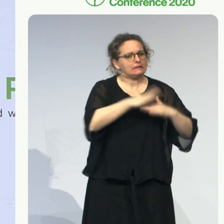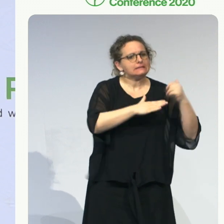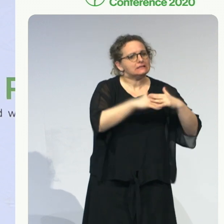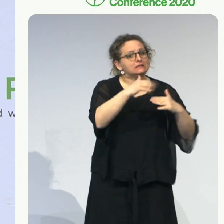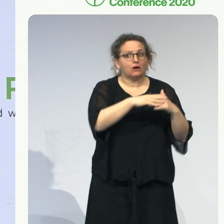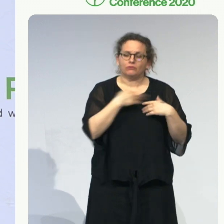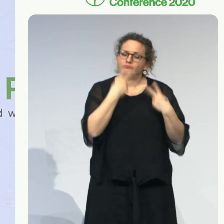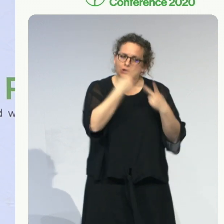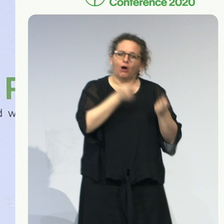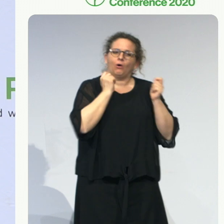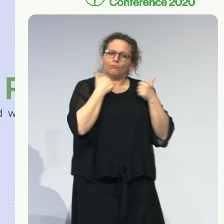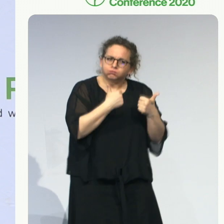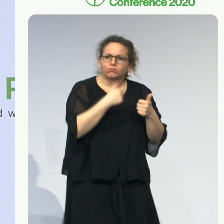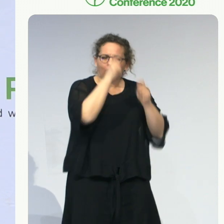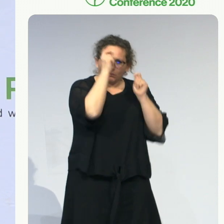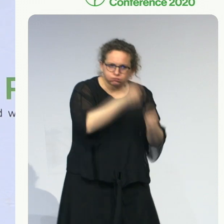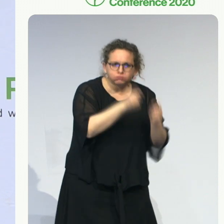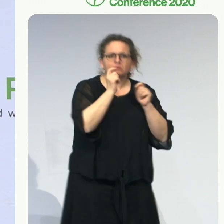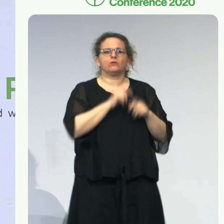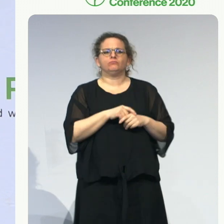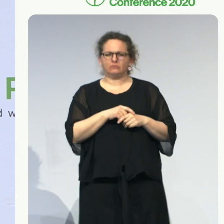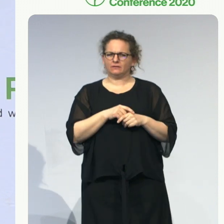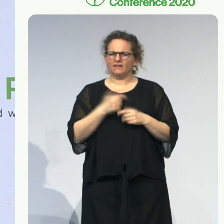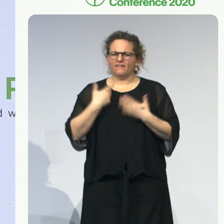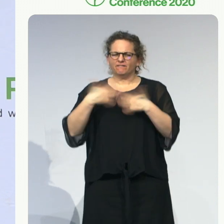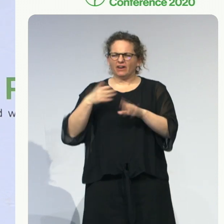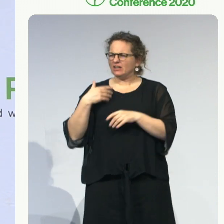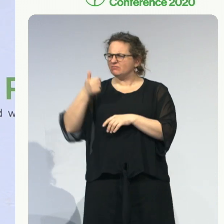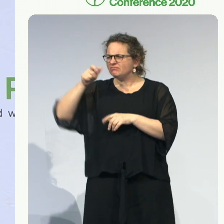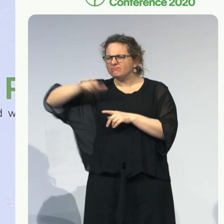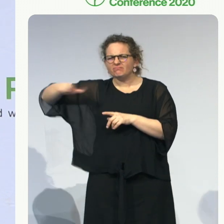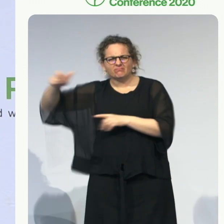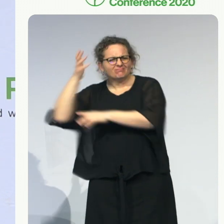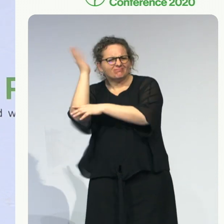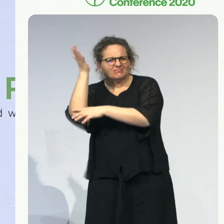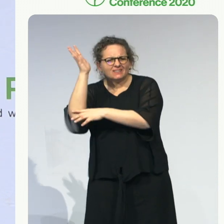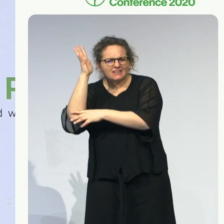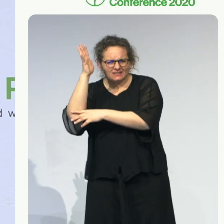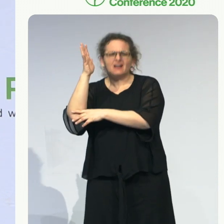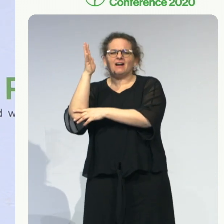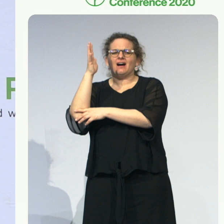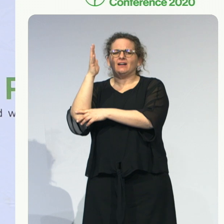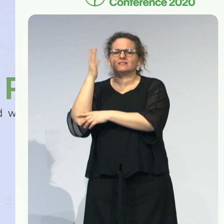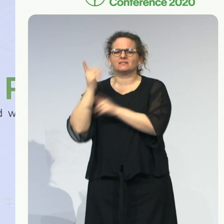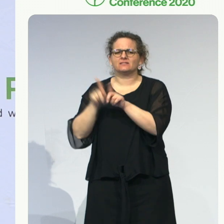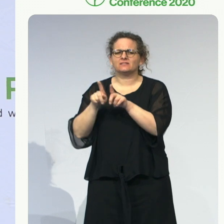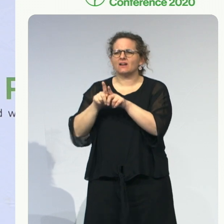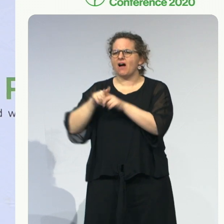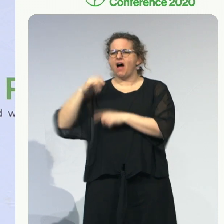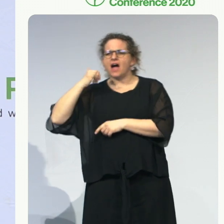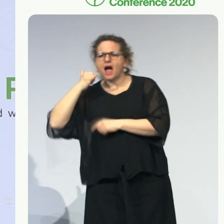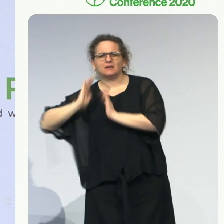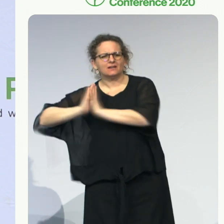the Al-Hussein Society, the Arab Episcopal School in Irbid, the Alliance Academy, the King's Academy,